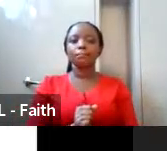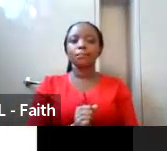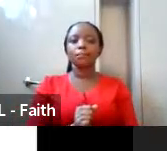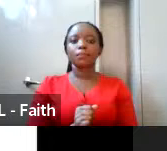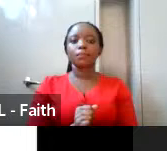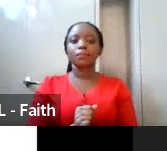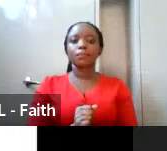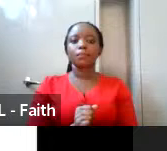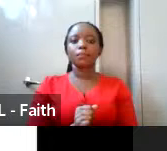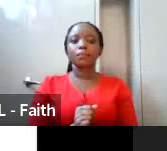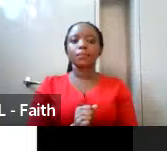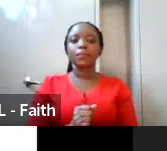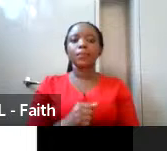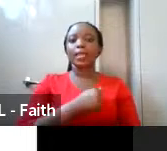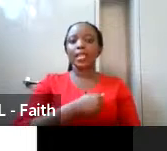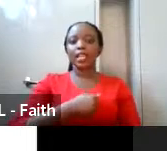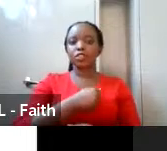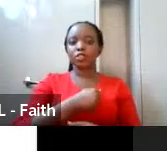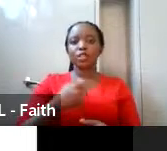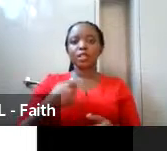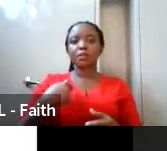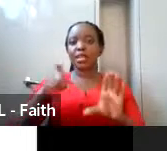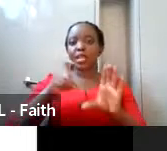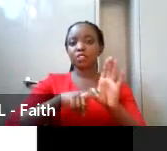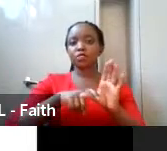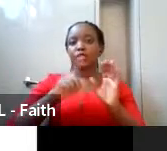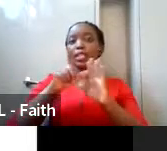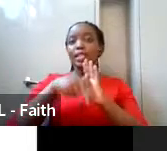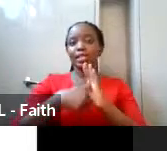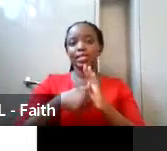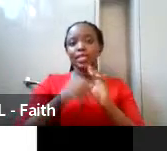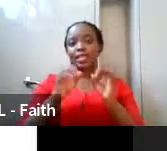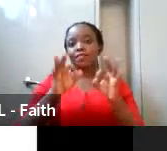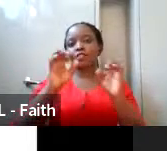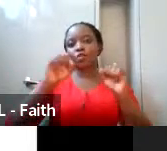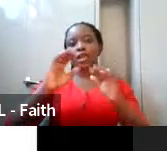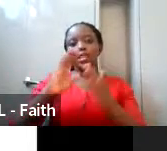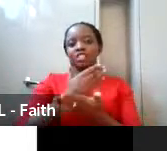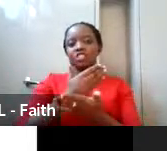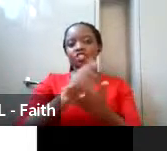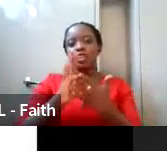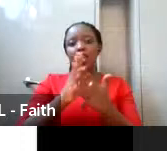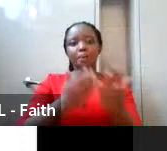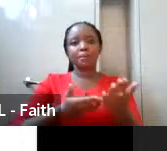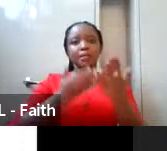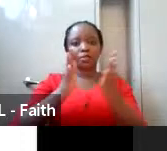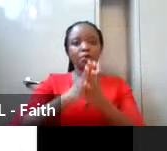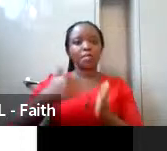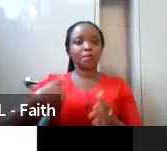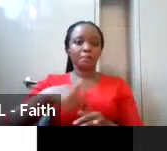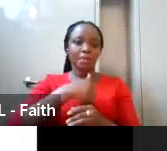Sorry, I joined the meeting late. So in fact, I was requesting if you can share the slides.